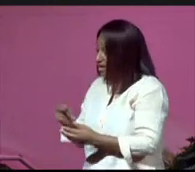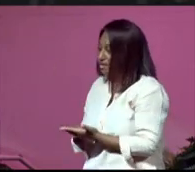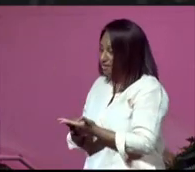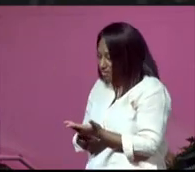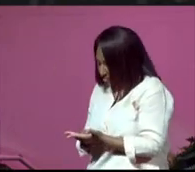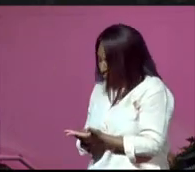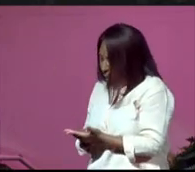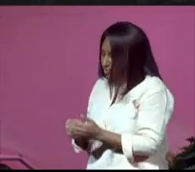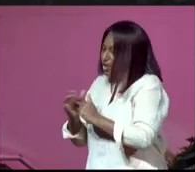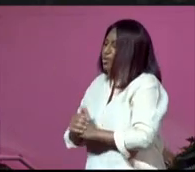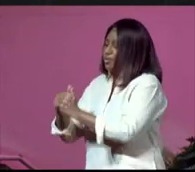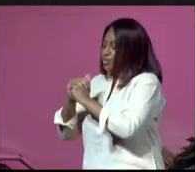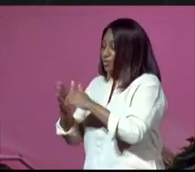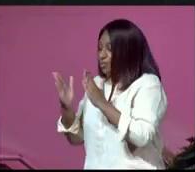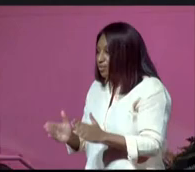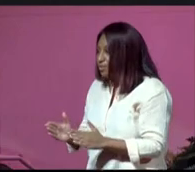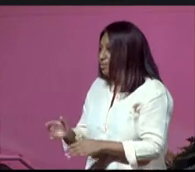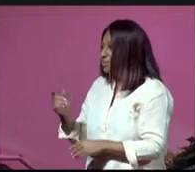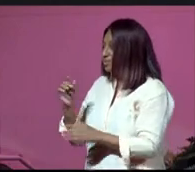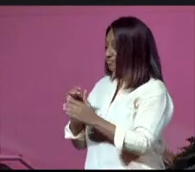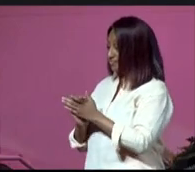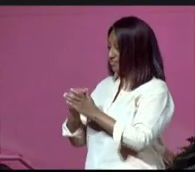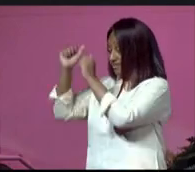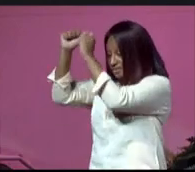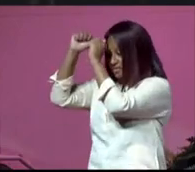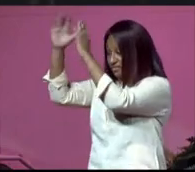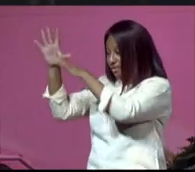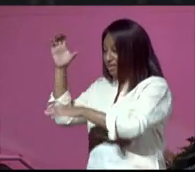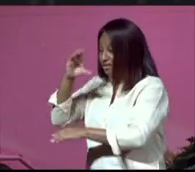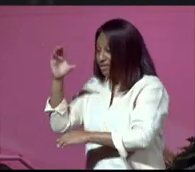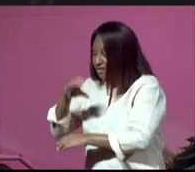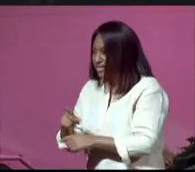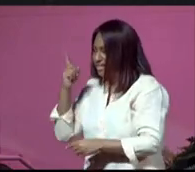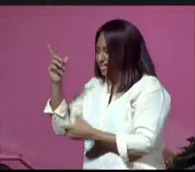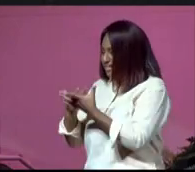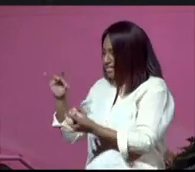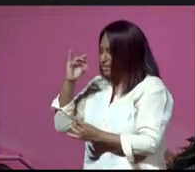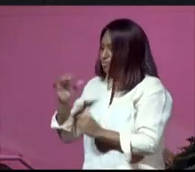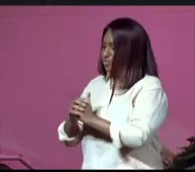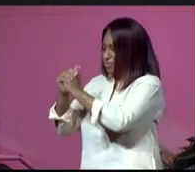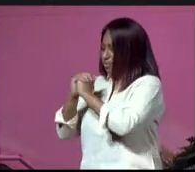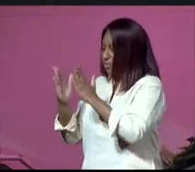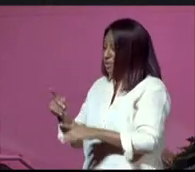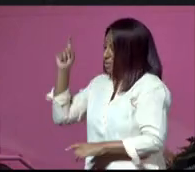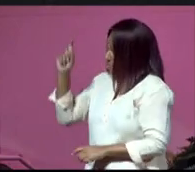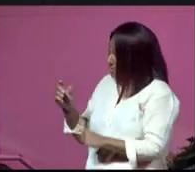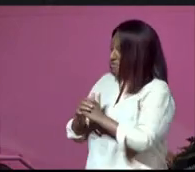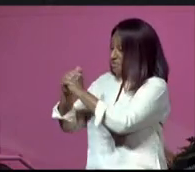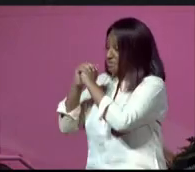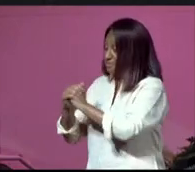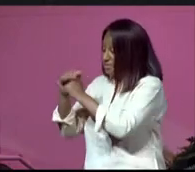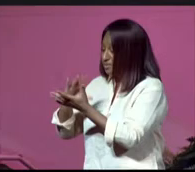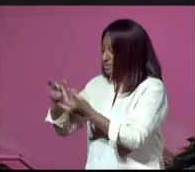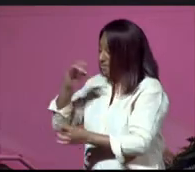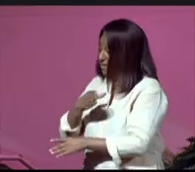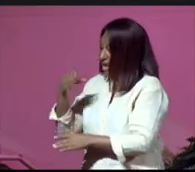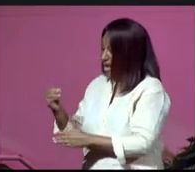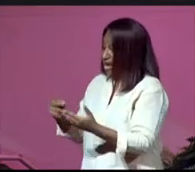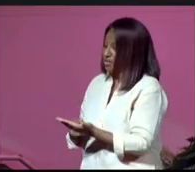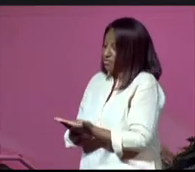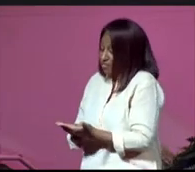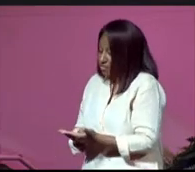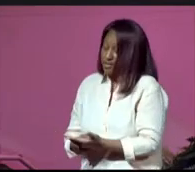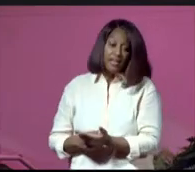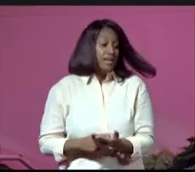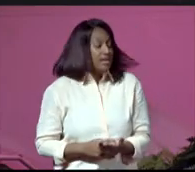are the kind of worshipers the Father seeks. God is spirit, and God's worshipers must worship in spirit and in truth.